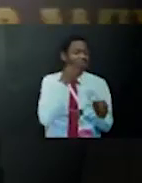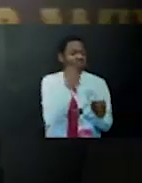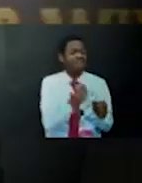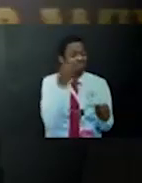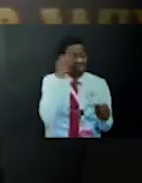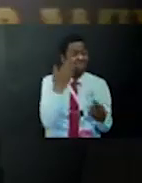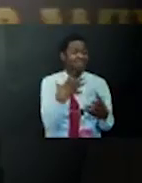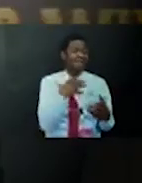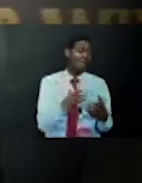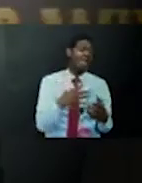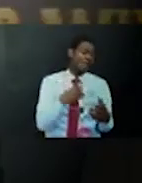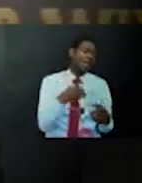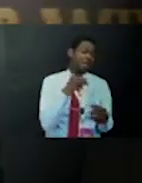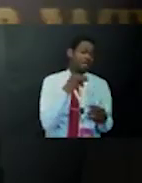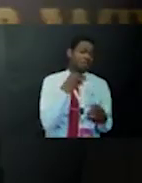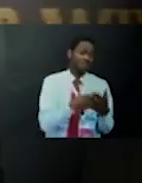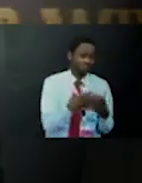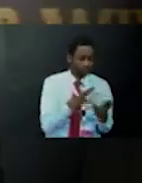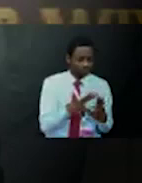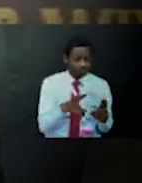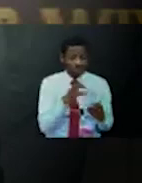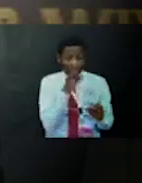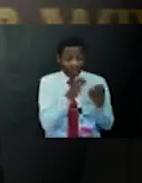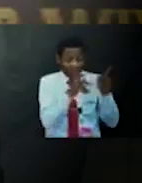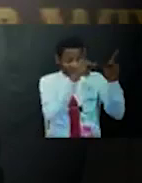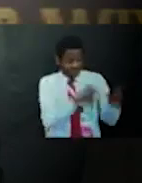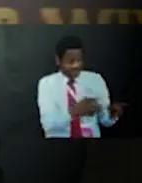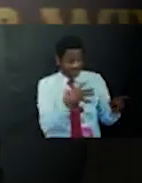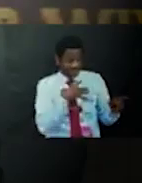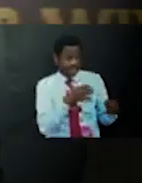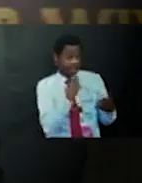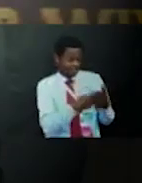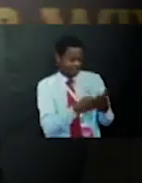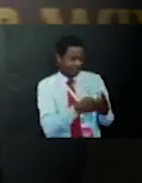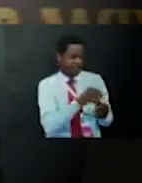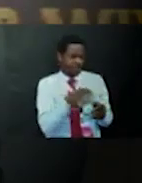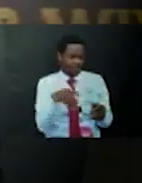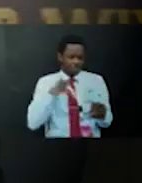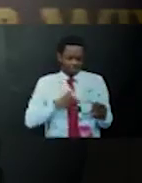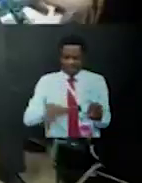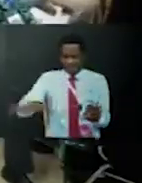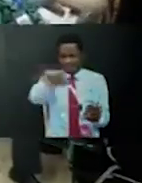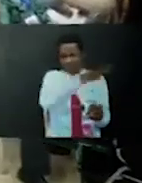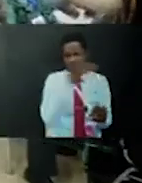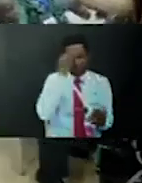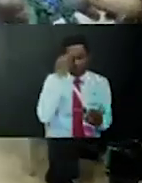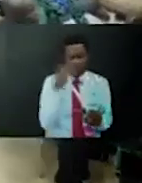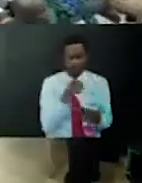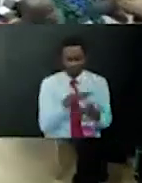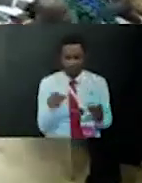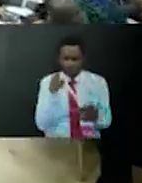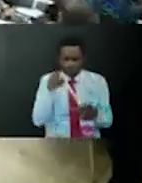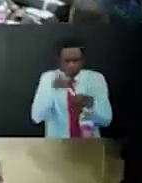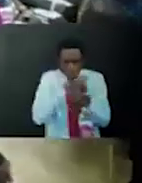can even pick it from the way you teach. They know. So don't. It is your duty to teach about tithing